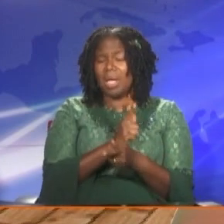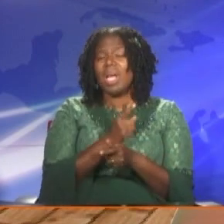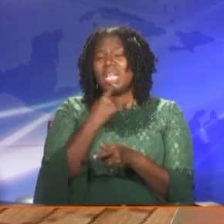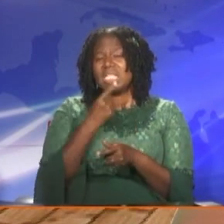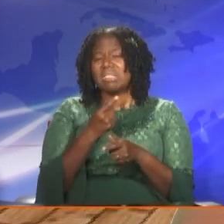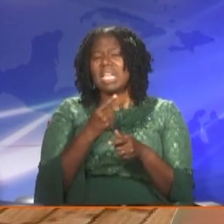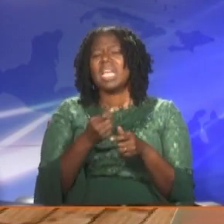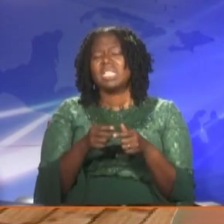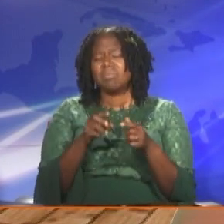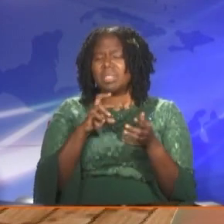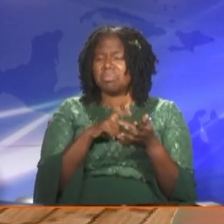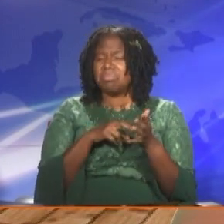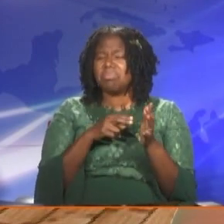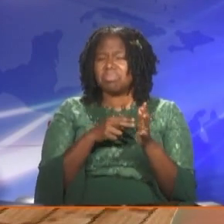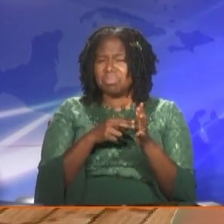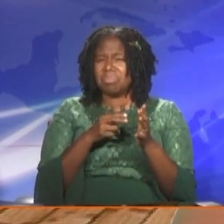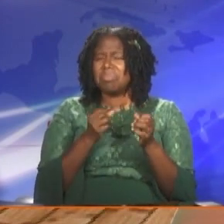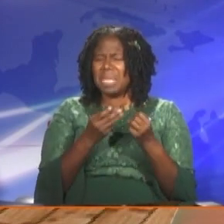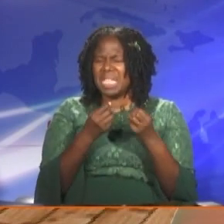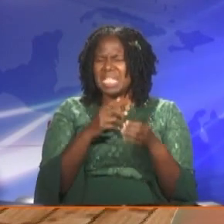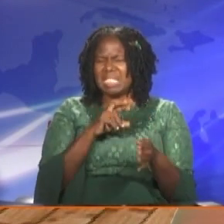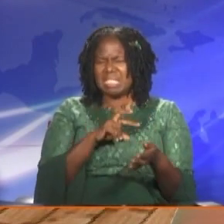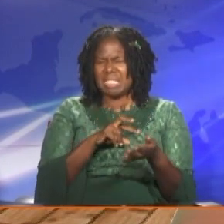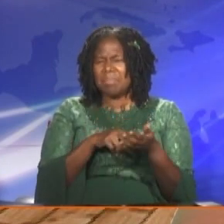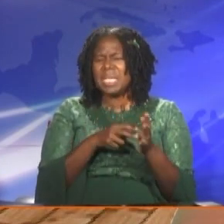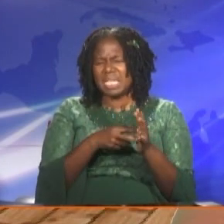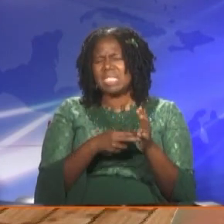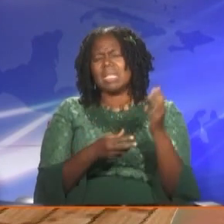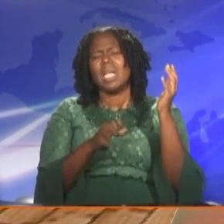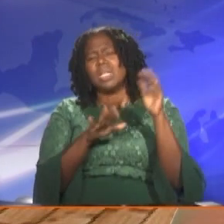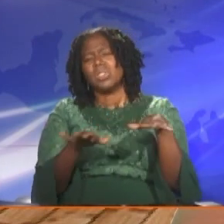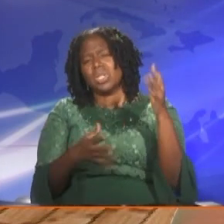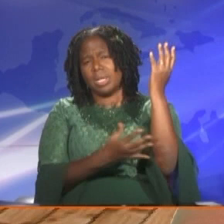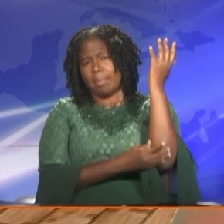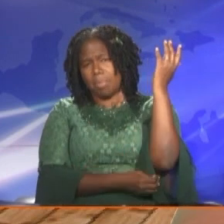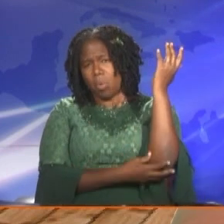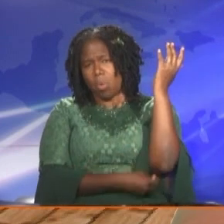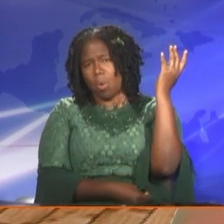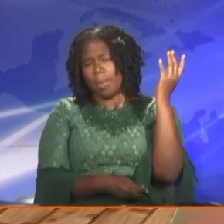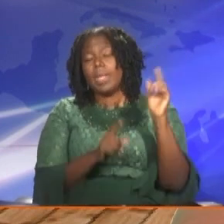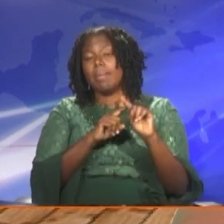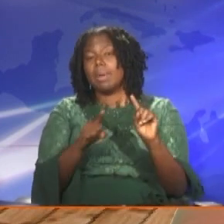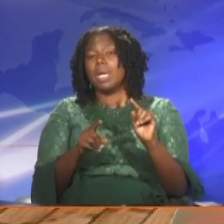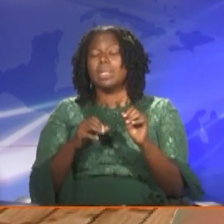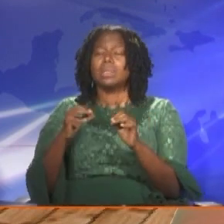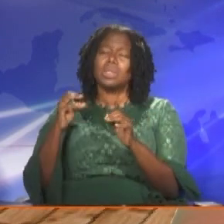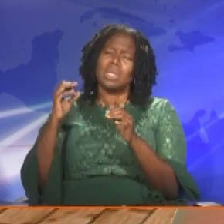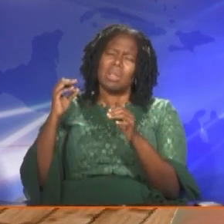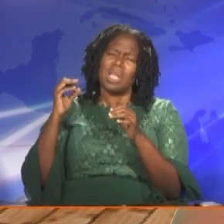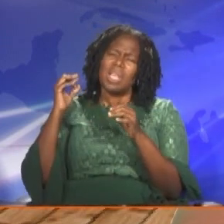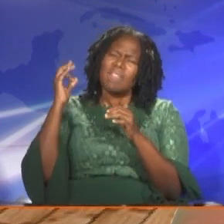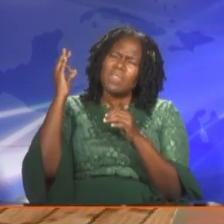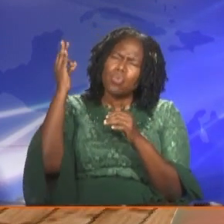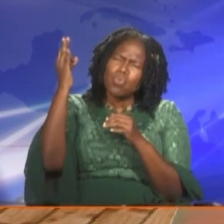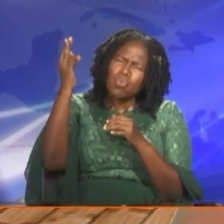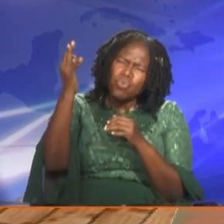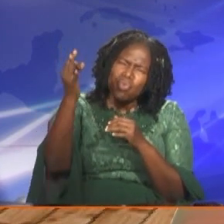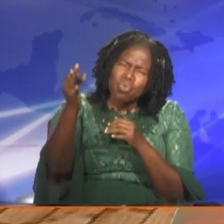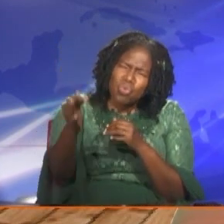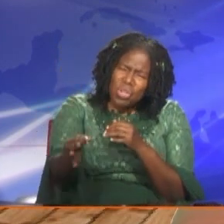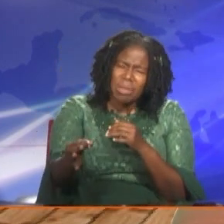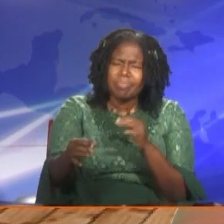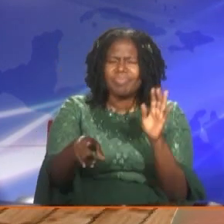Yeah. But more than that, you have long-term negative impact on well-being, on a child's well-being,